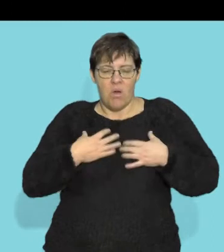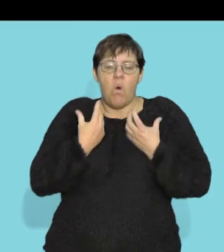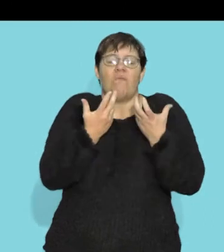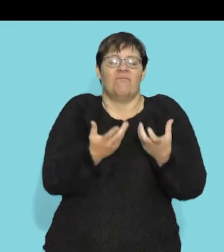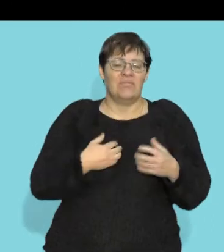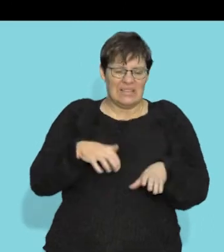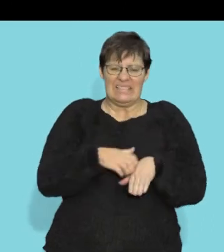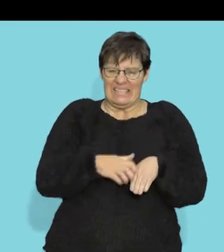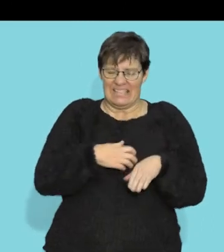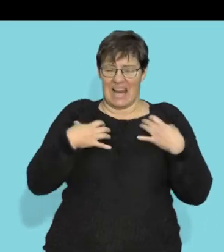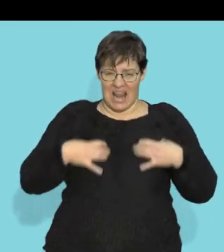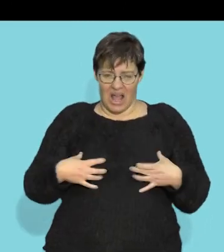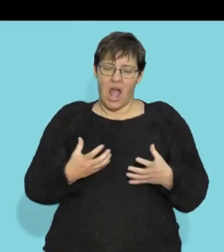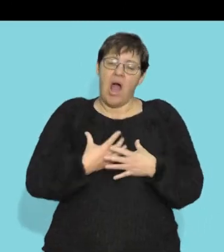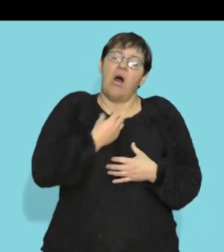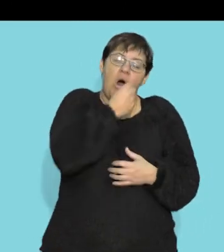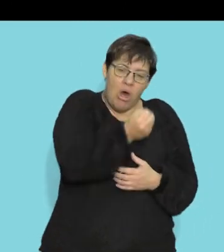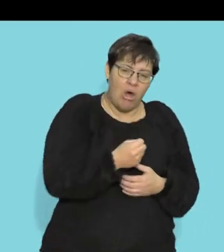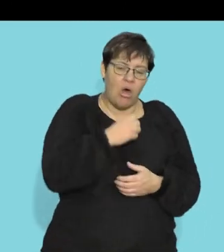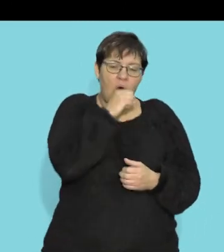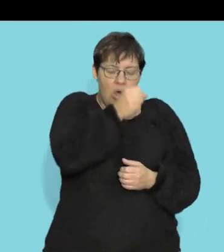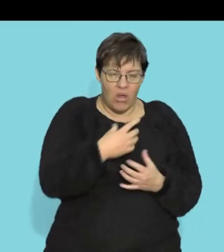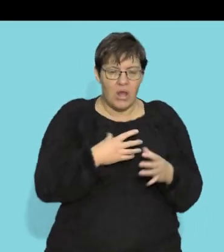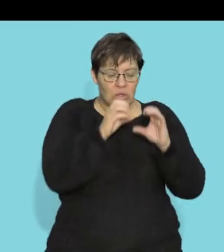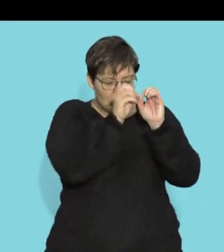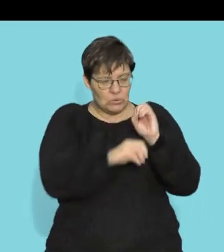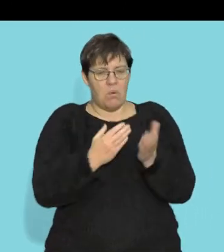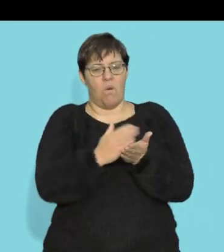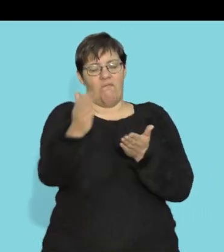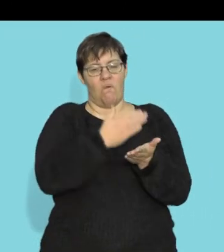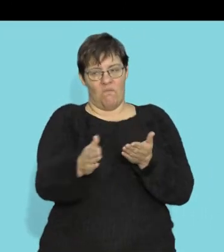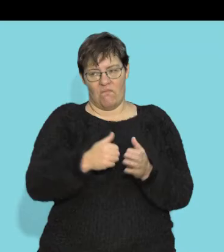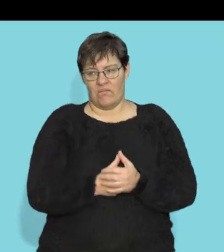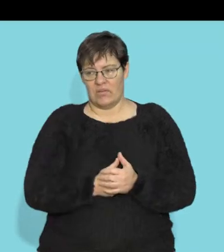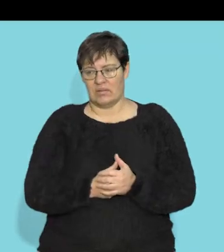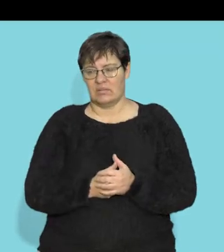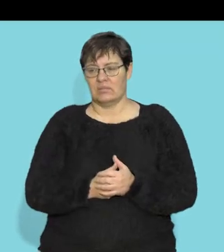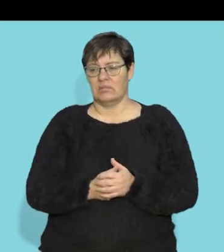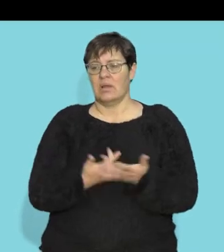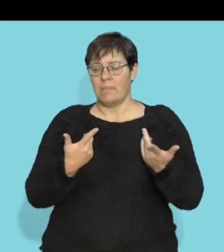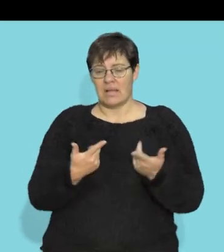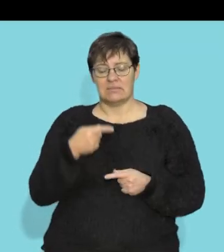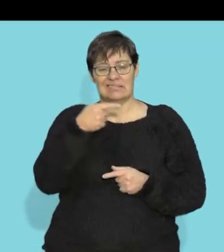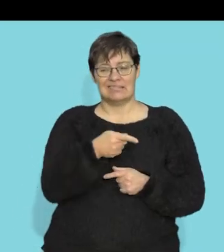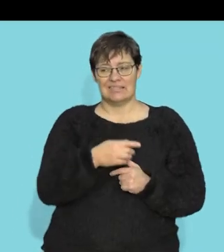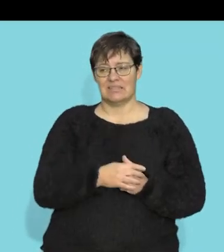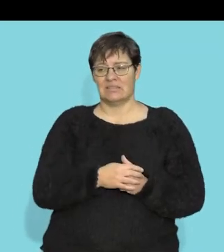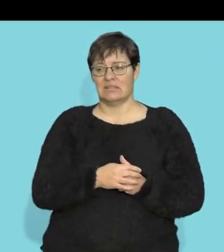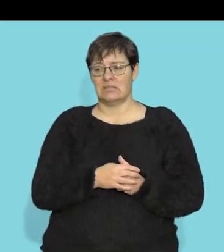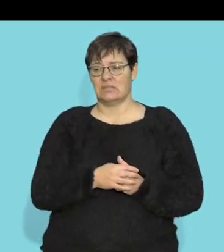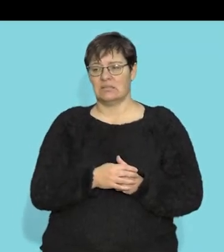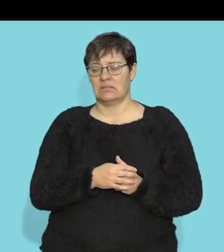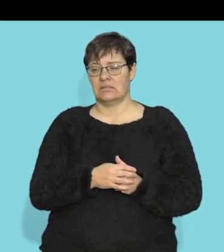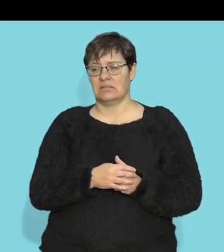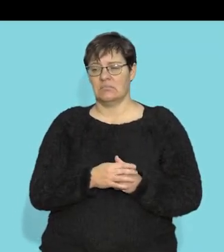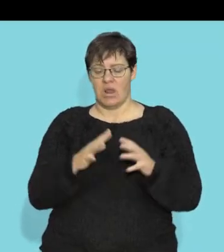irritating out of our tubes. But what happens if the lining, all right, tightens? What